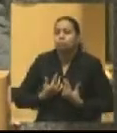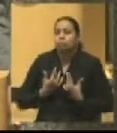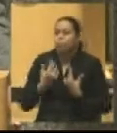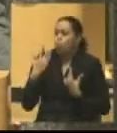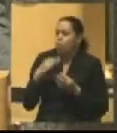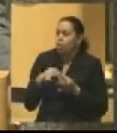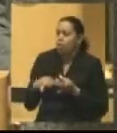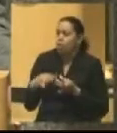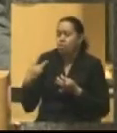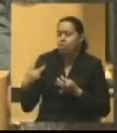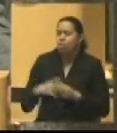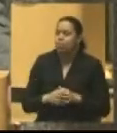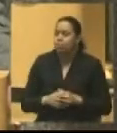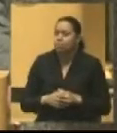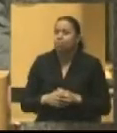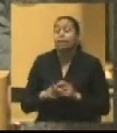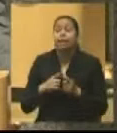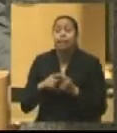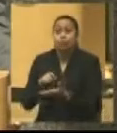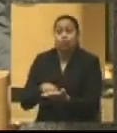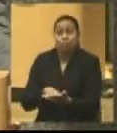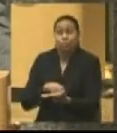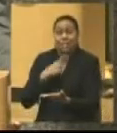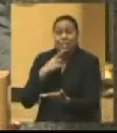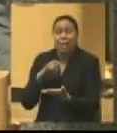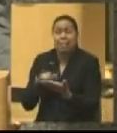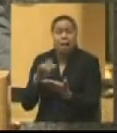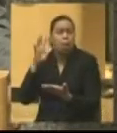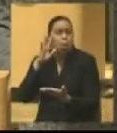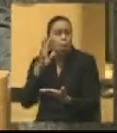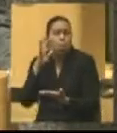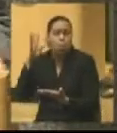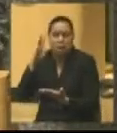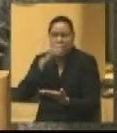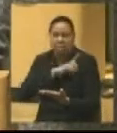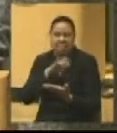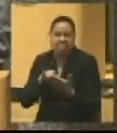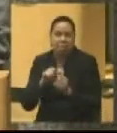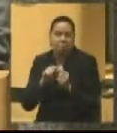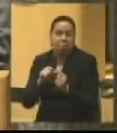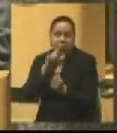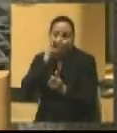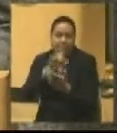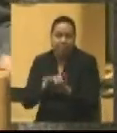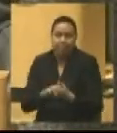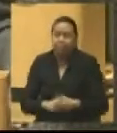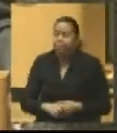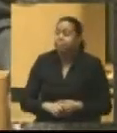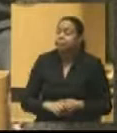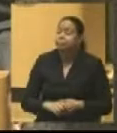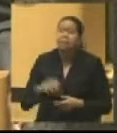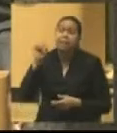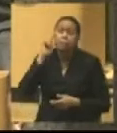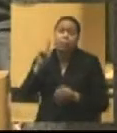the delay, he asked. And in his answer, he concocted one of those enduring myths that I mentioned earlier. Lincoln was taking